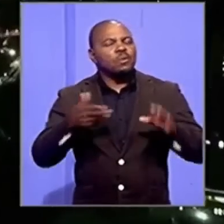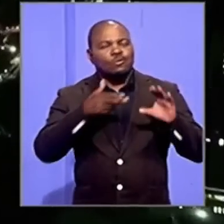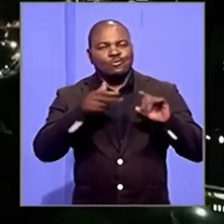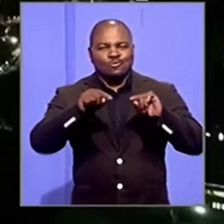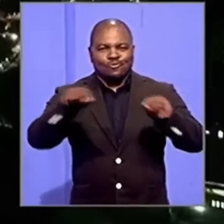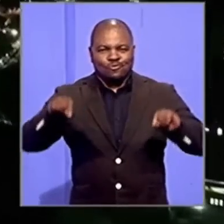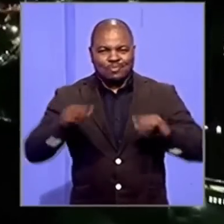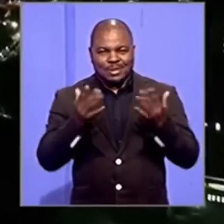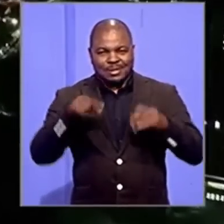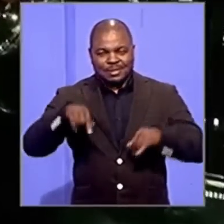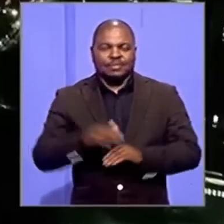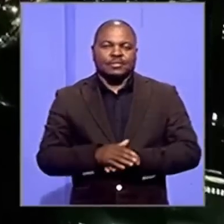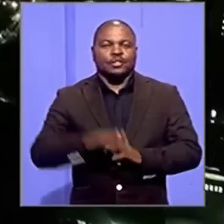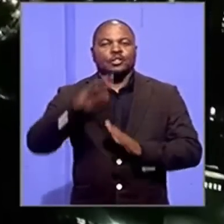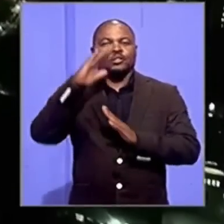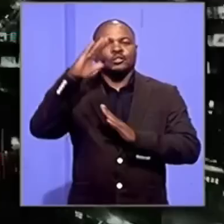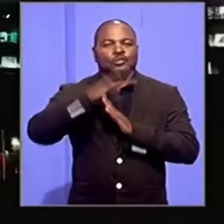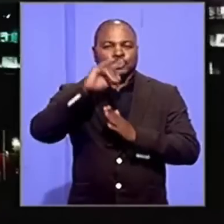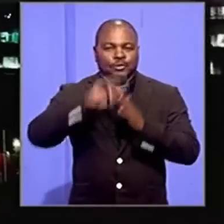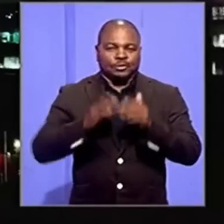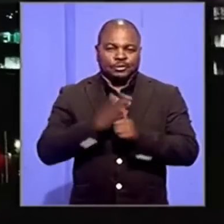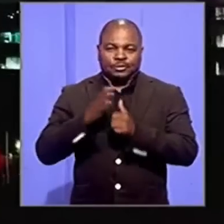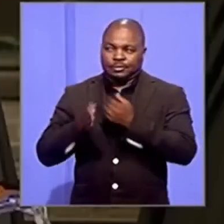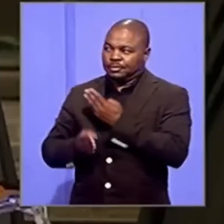10 re thoma pele ka dihlogo.